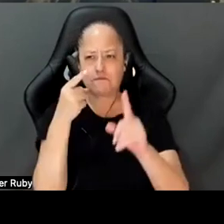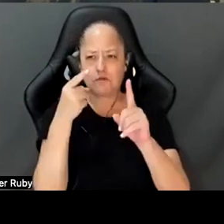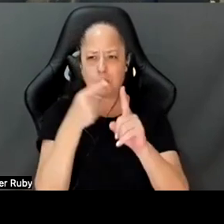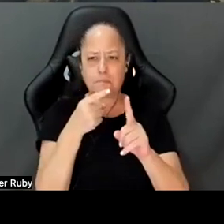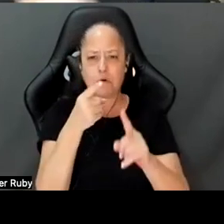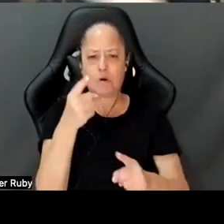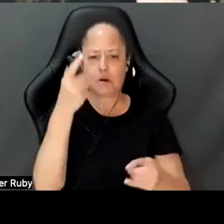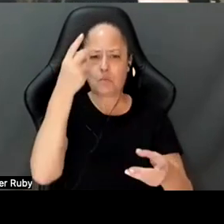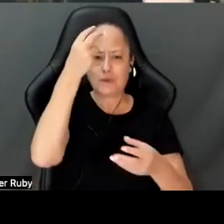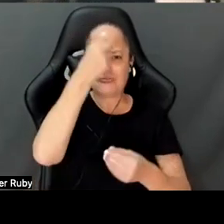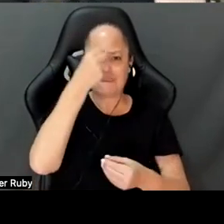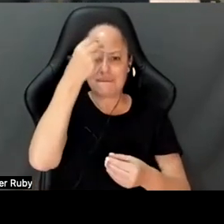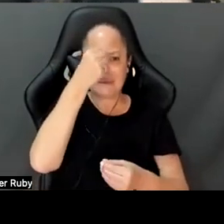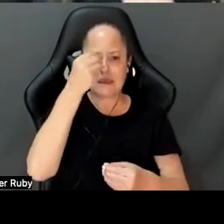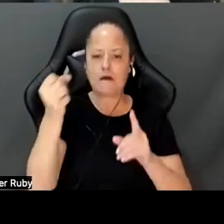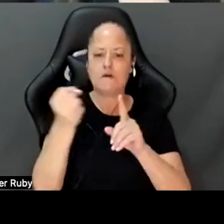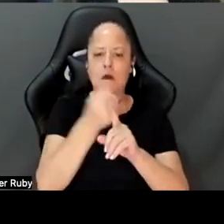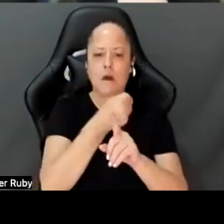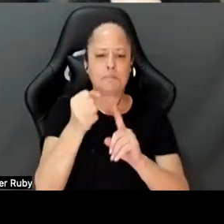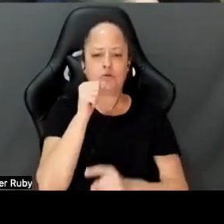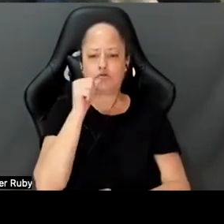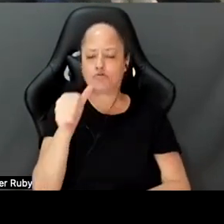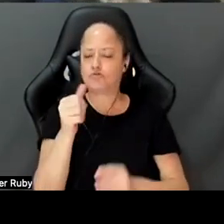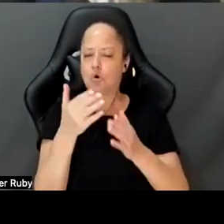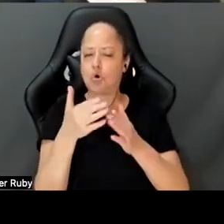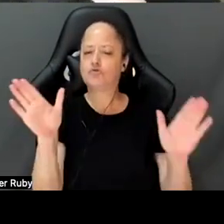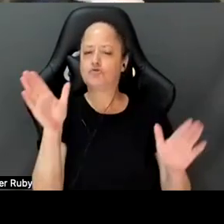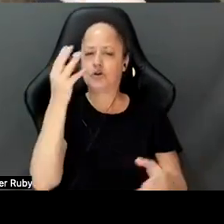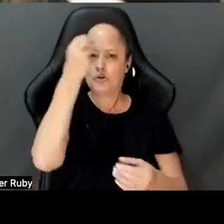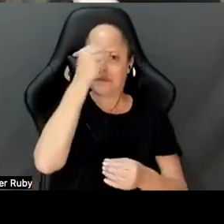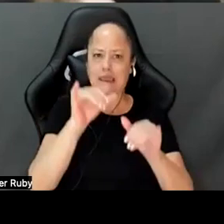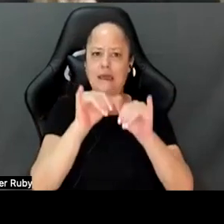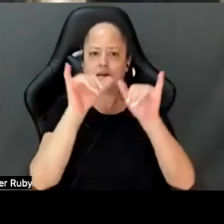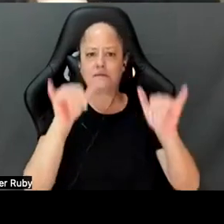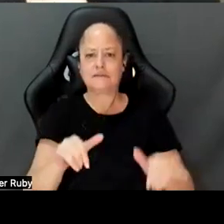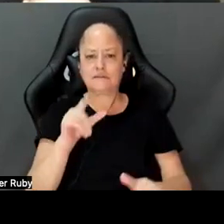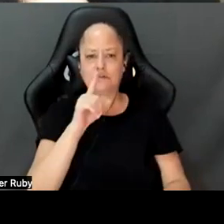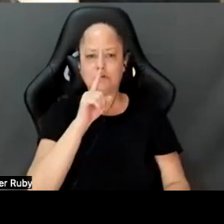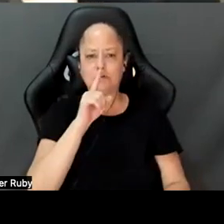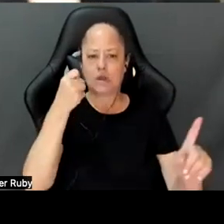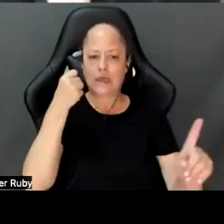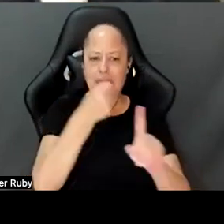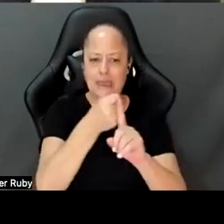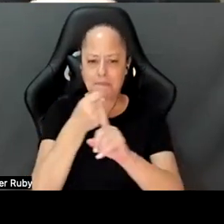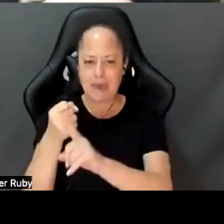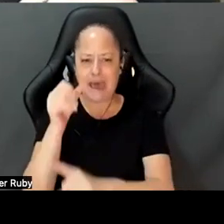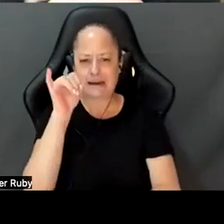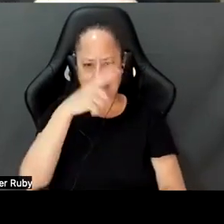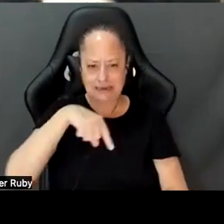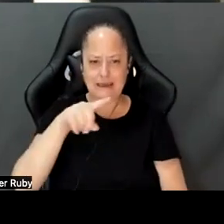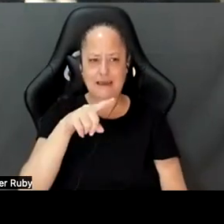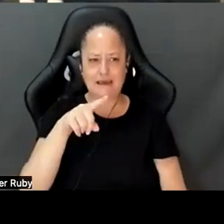we think of abuse, we don't generally think of the systems really impacting us in that way, just